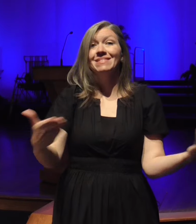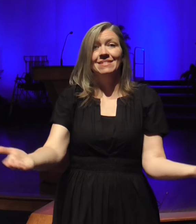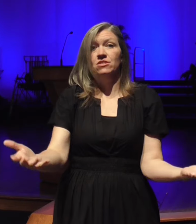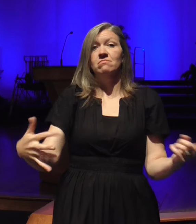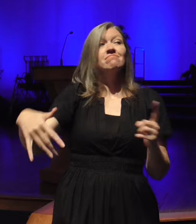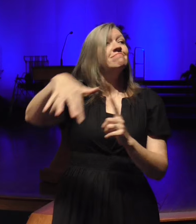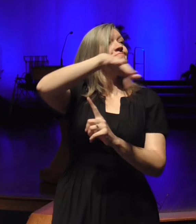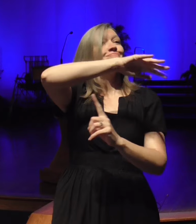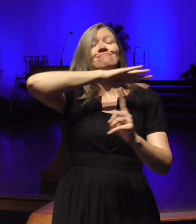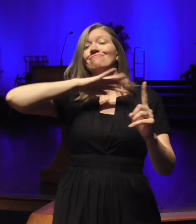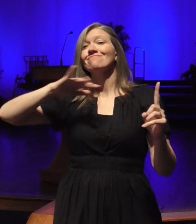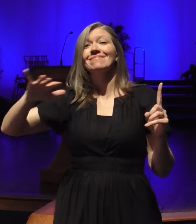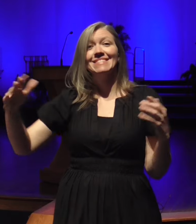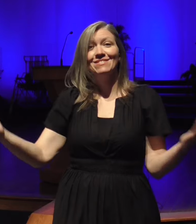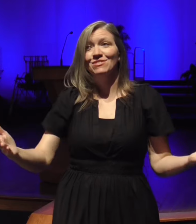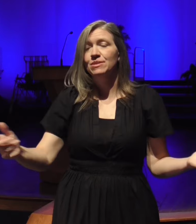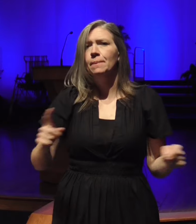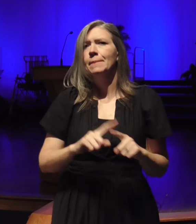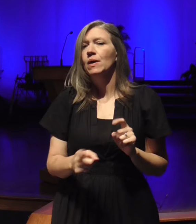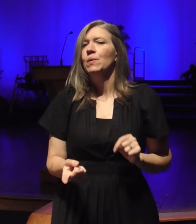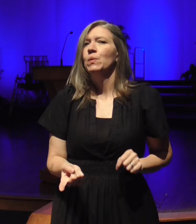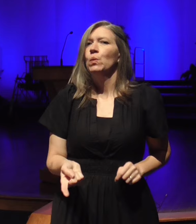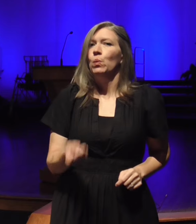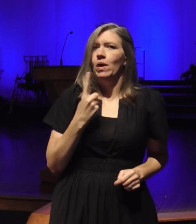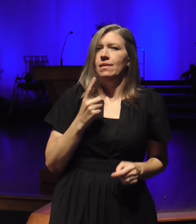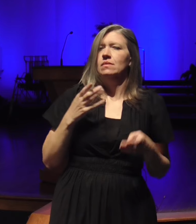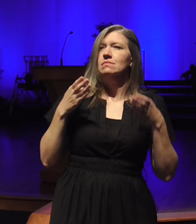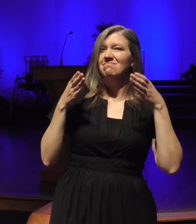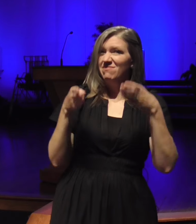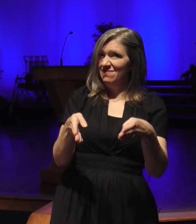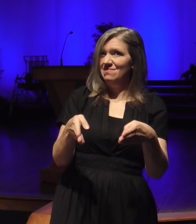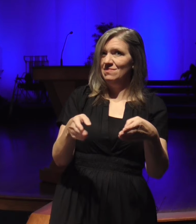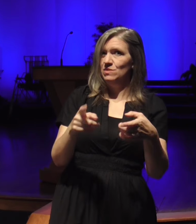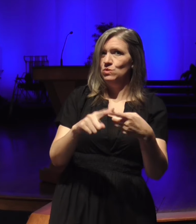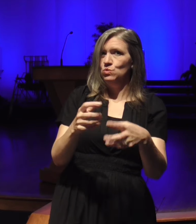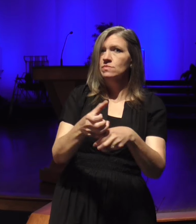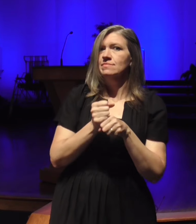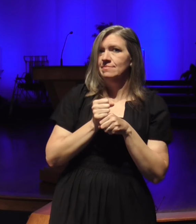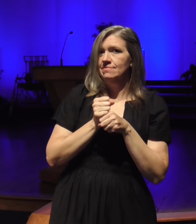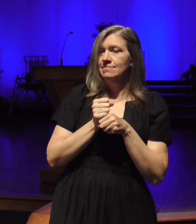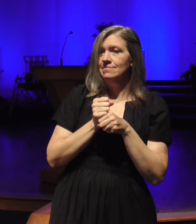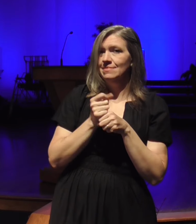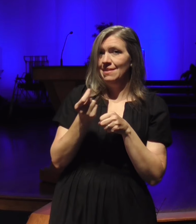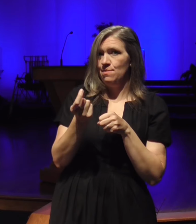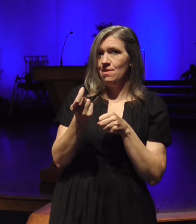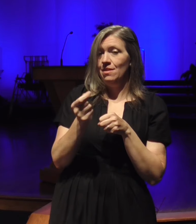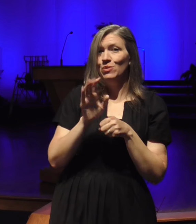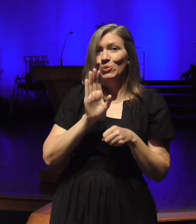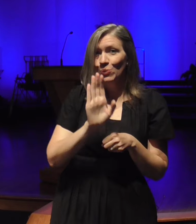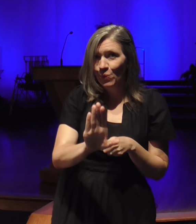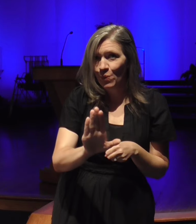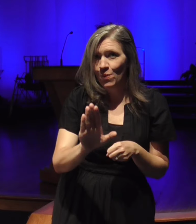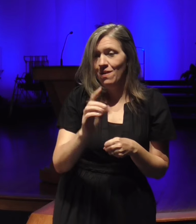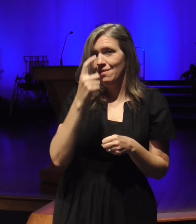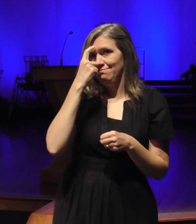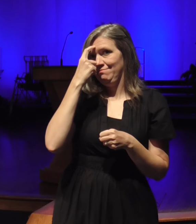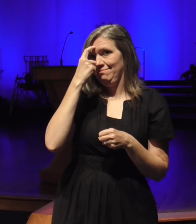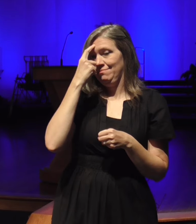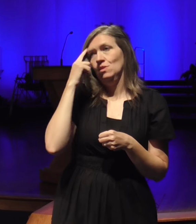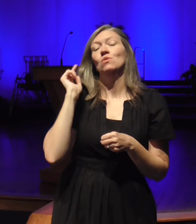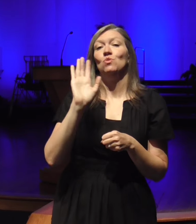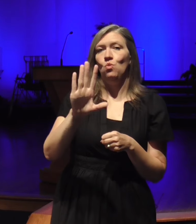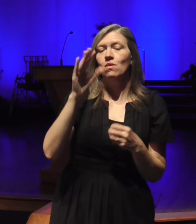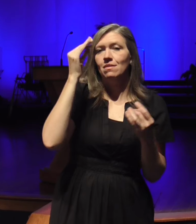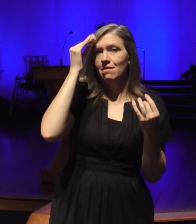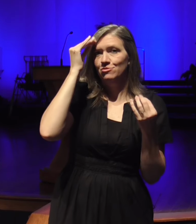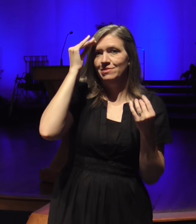have. You see, it's up to you. There's a good that's all around us, but there's only